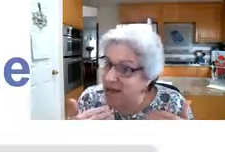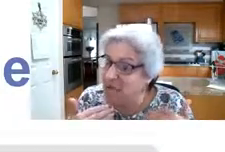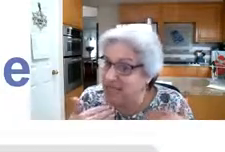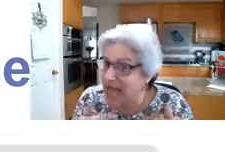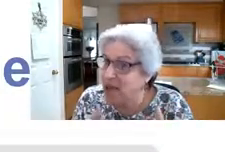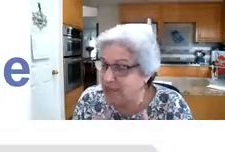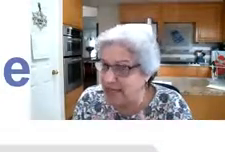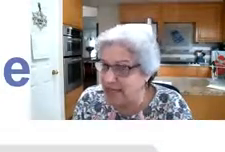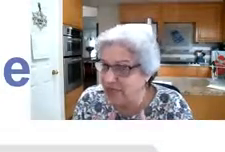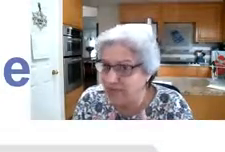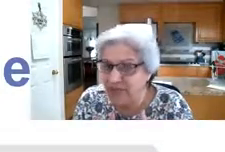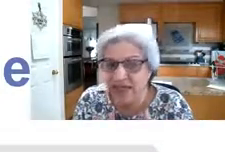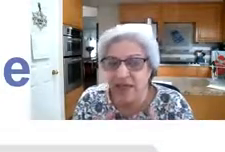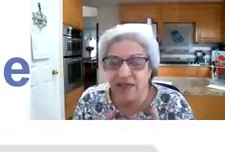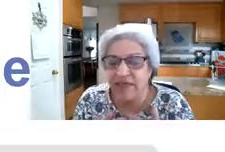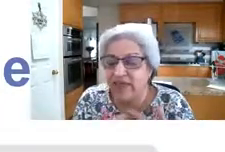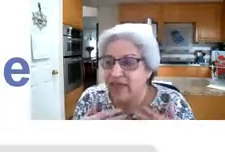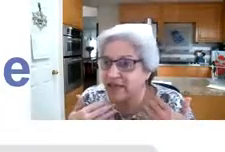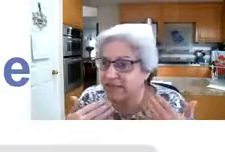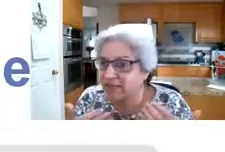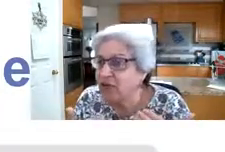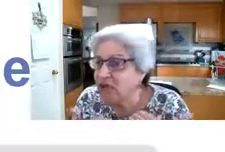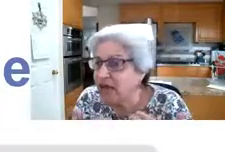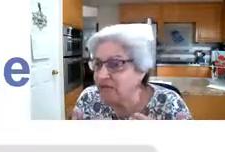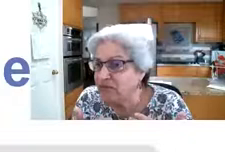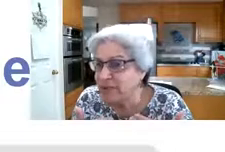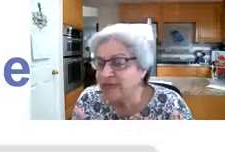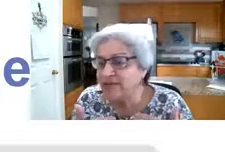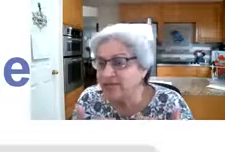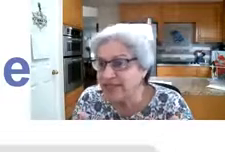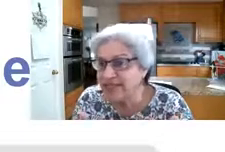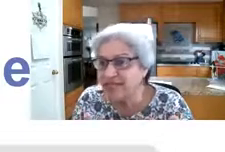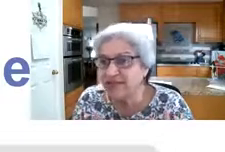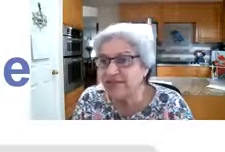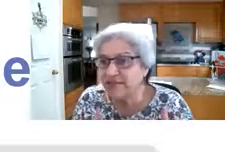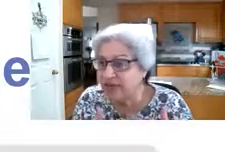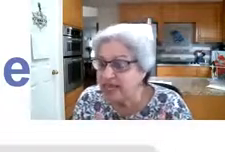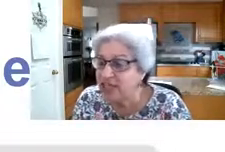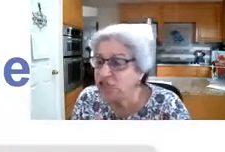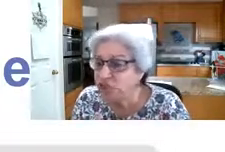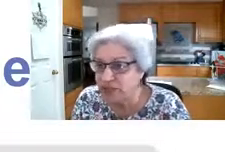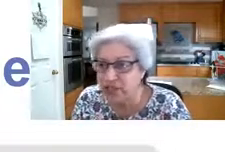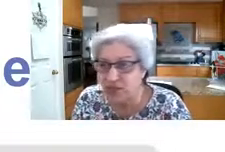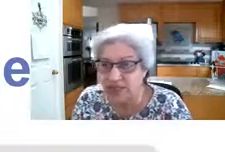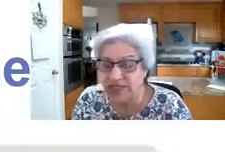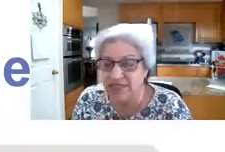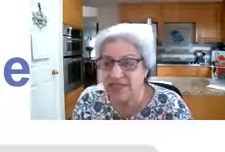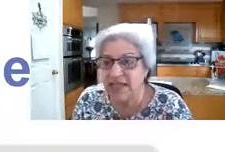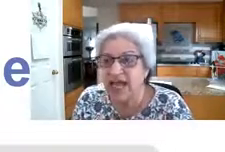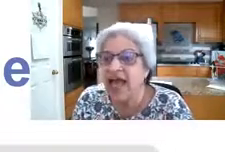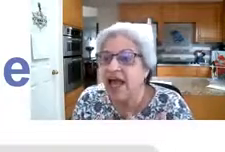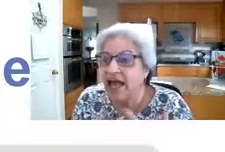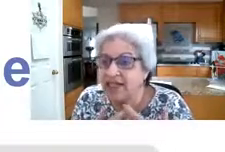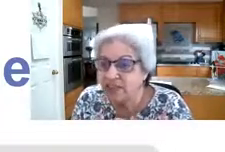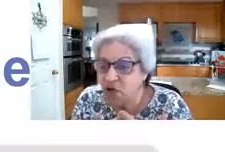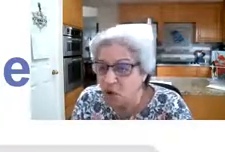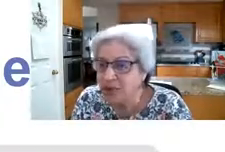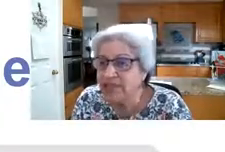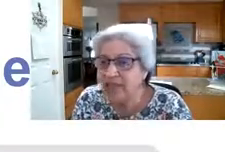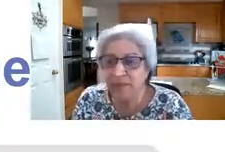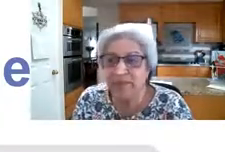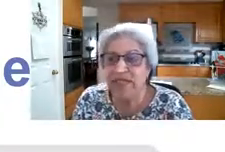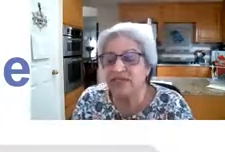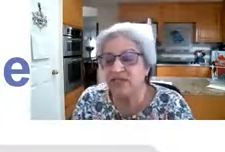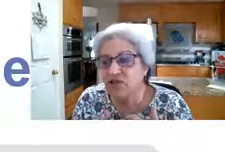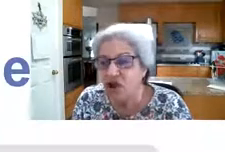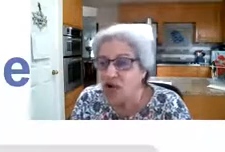as that was happening, the federal government invested financial resources and told